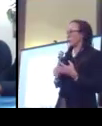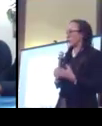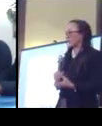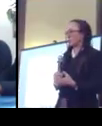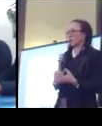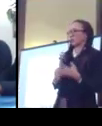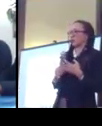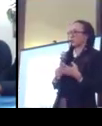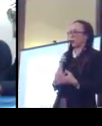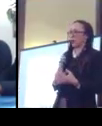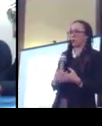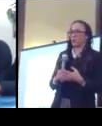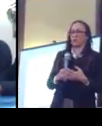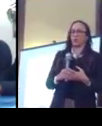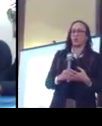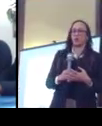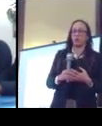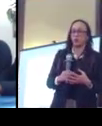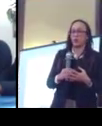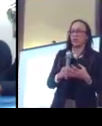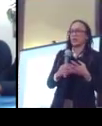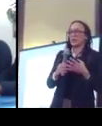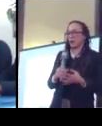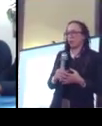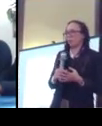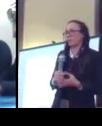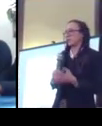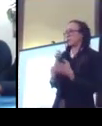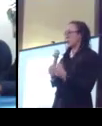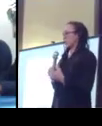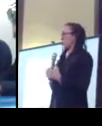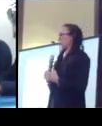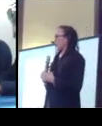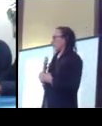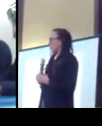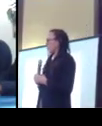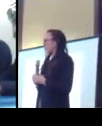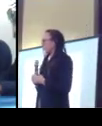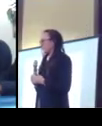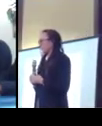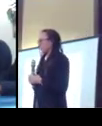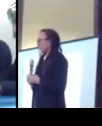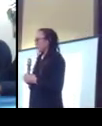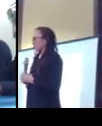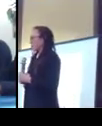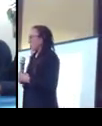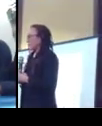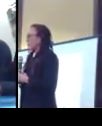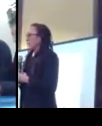And so the next steps and priorities for this are moving that momentum into action.